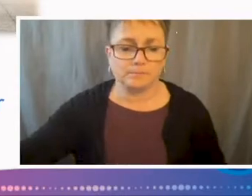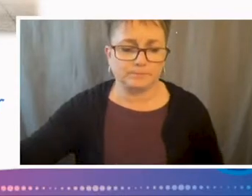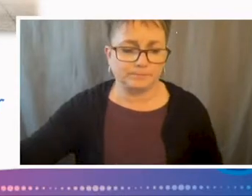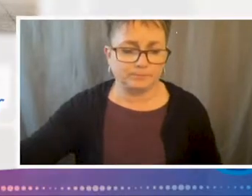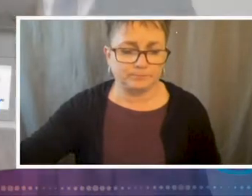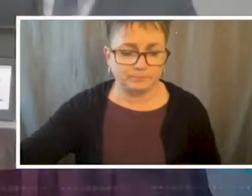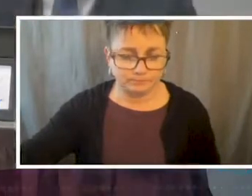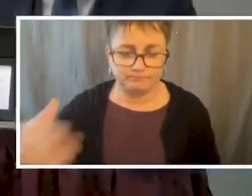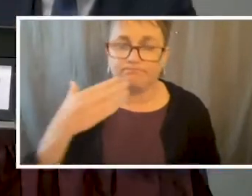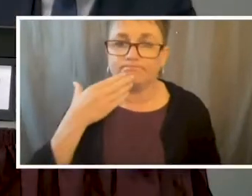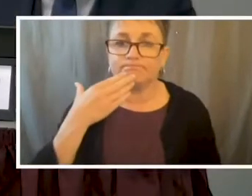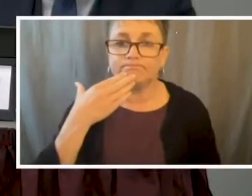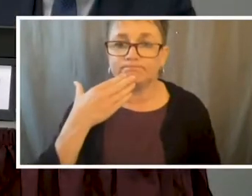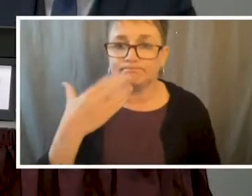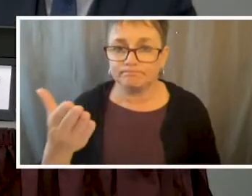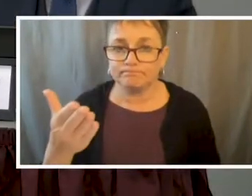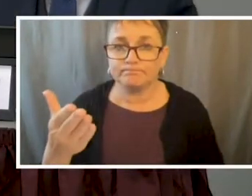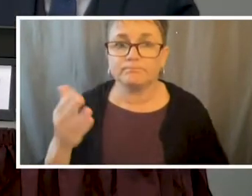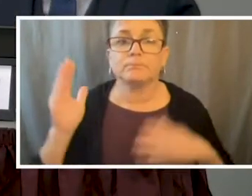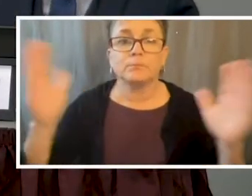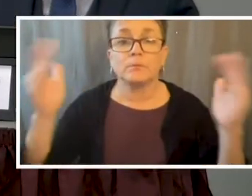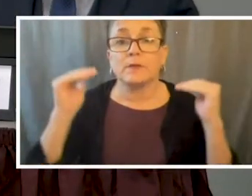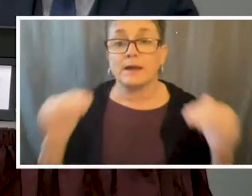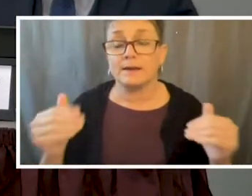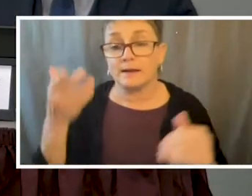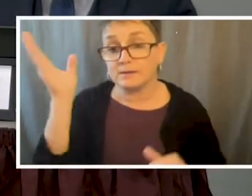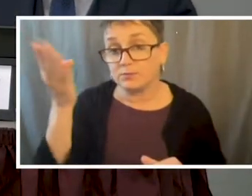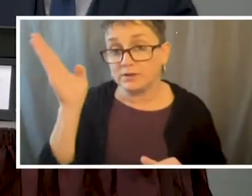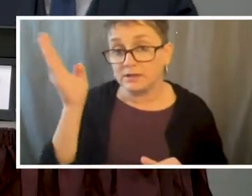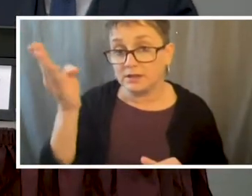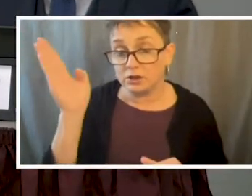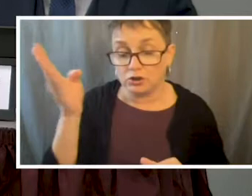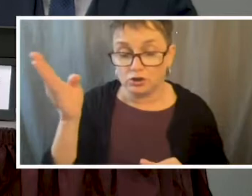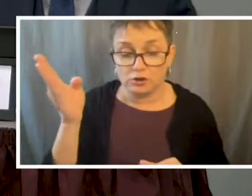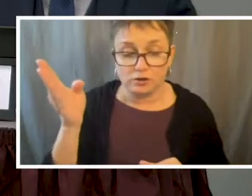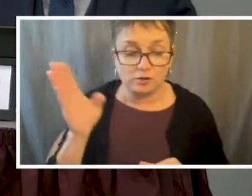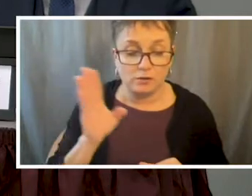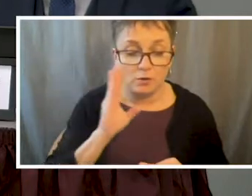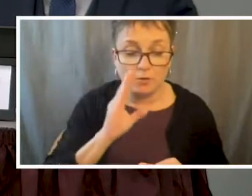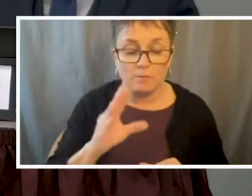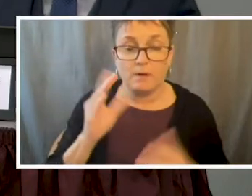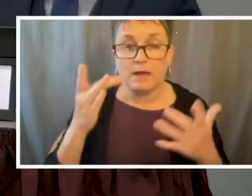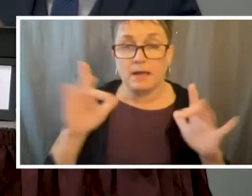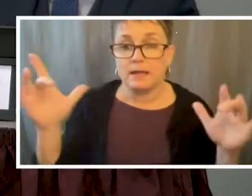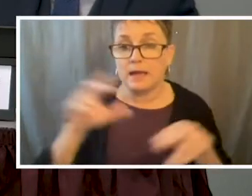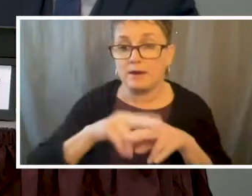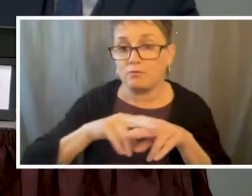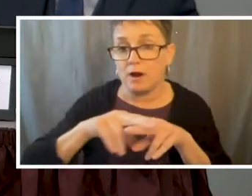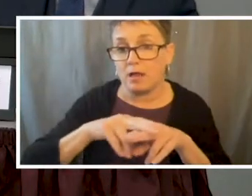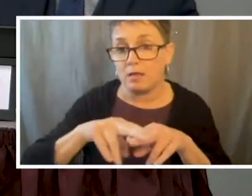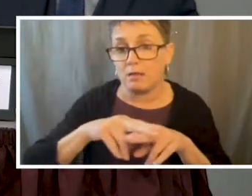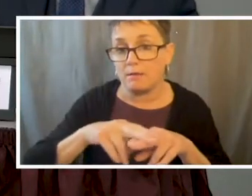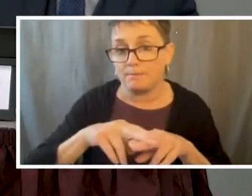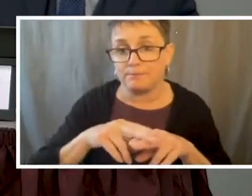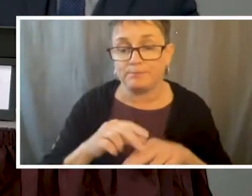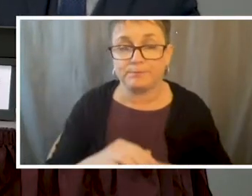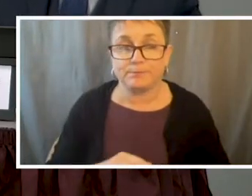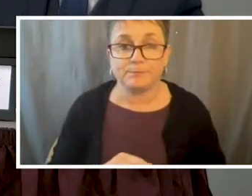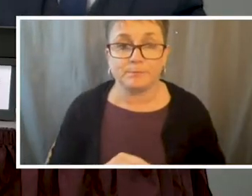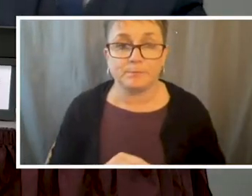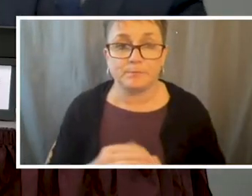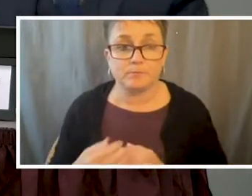Thank you. Our next presentation will be by Light Rail Operations.